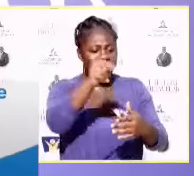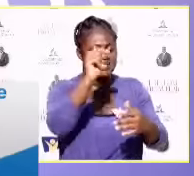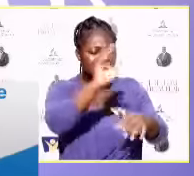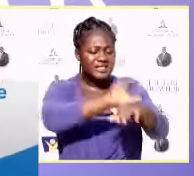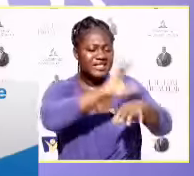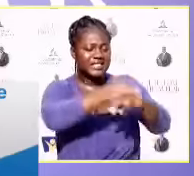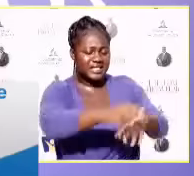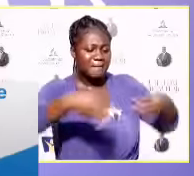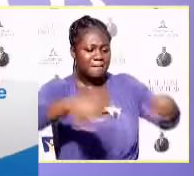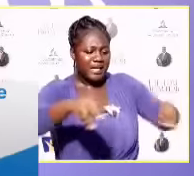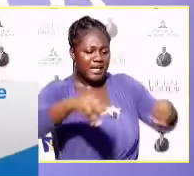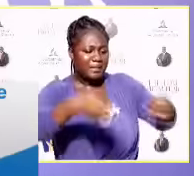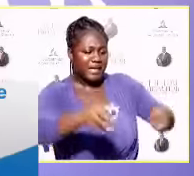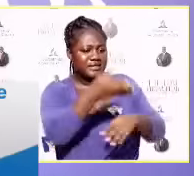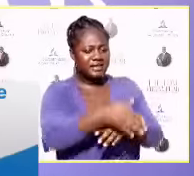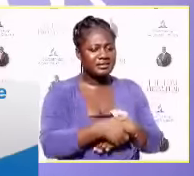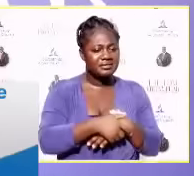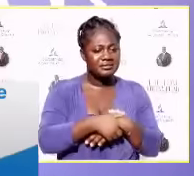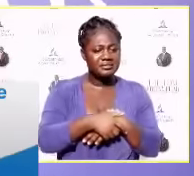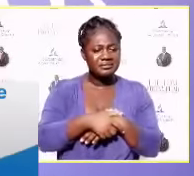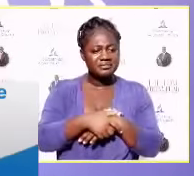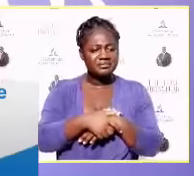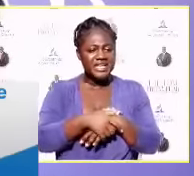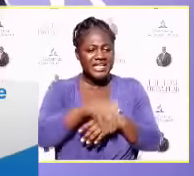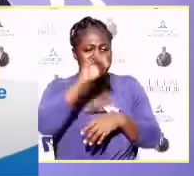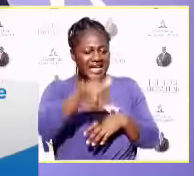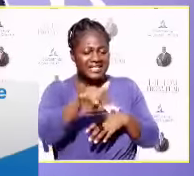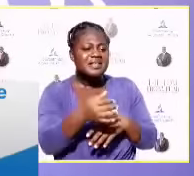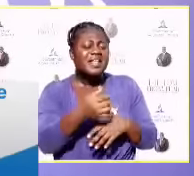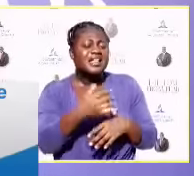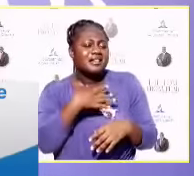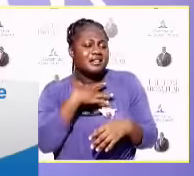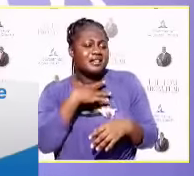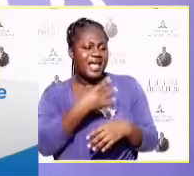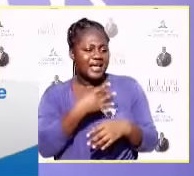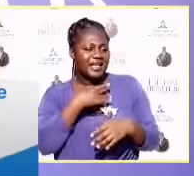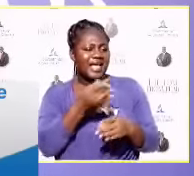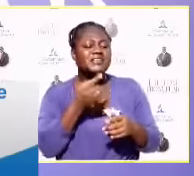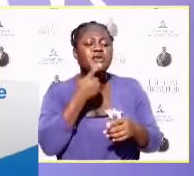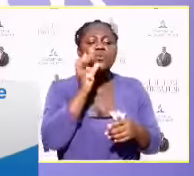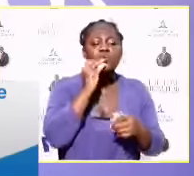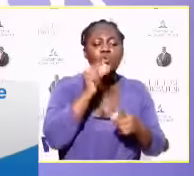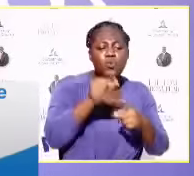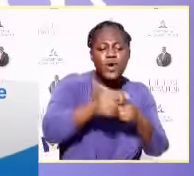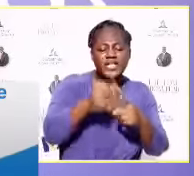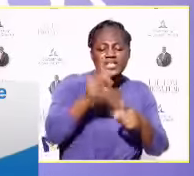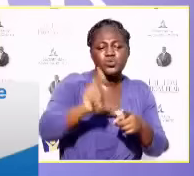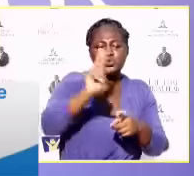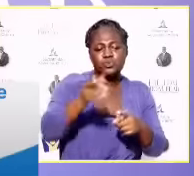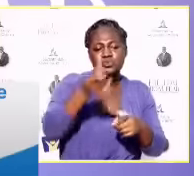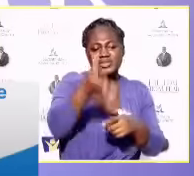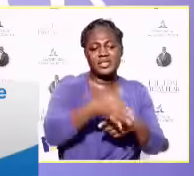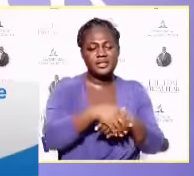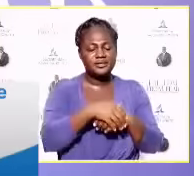Money. What's one of the favorite terms they use? Sow a seed.